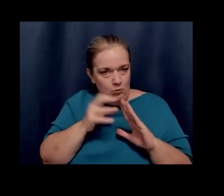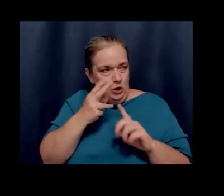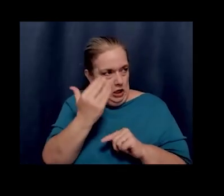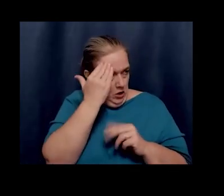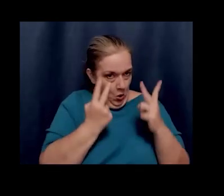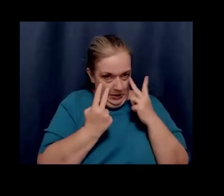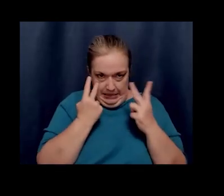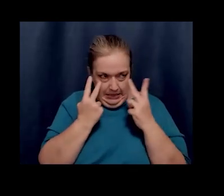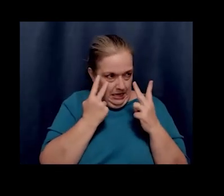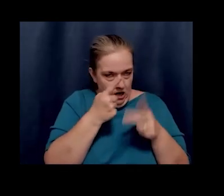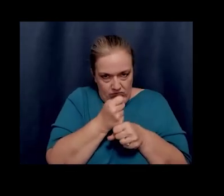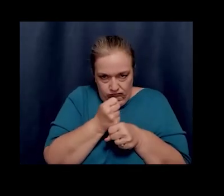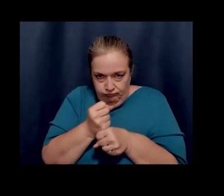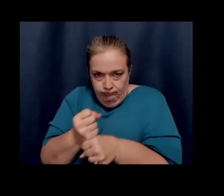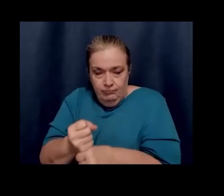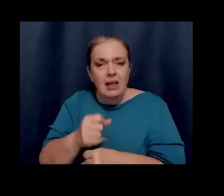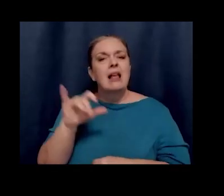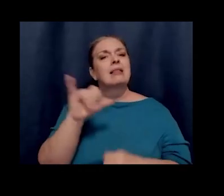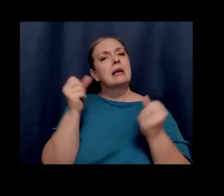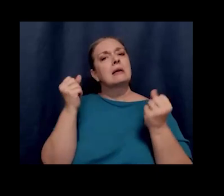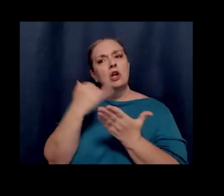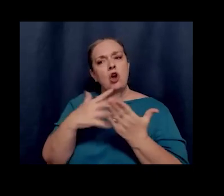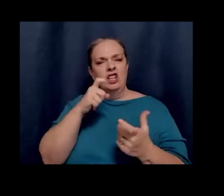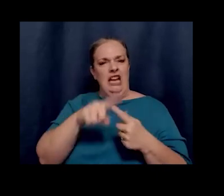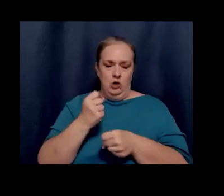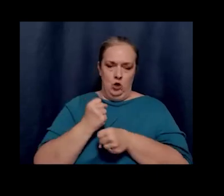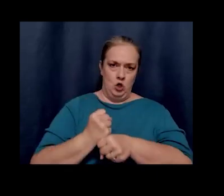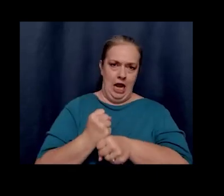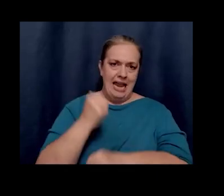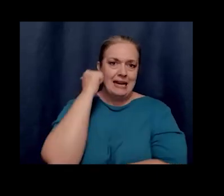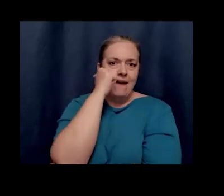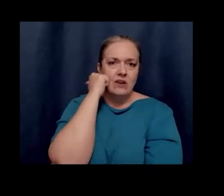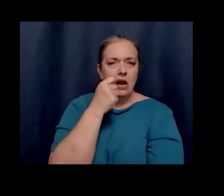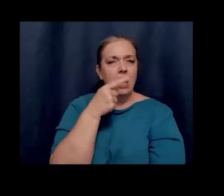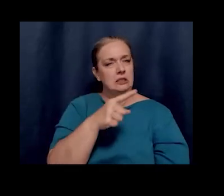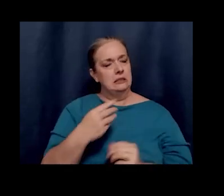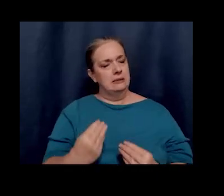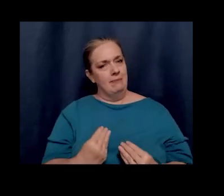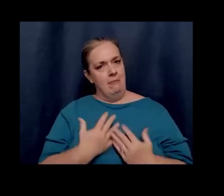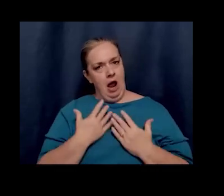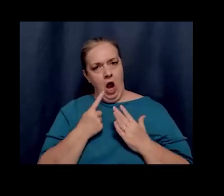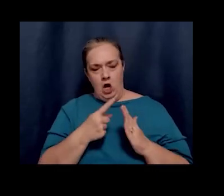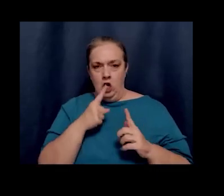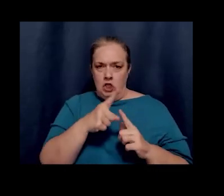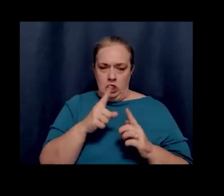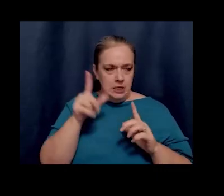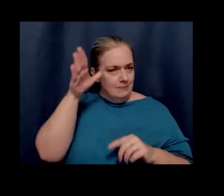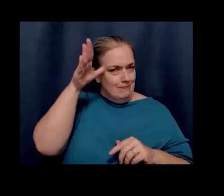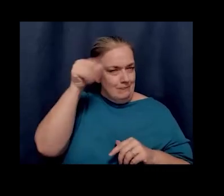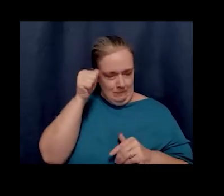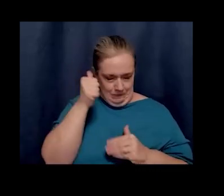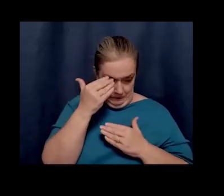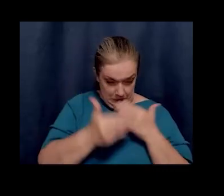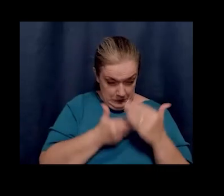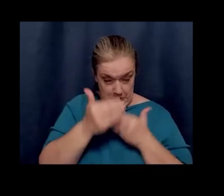single day. She is an inspiring example of a driving will, one that beats against adversity to find